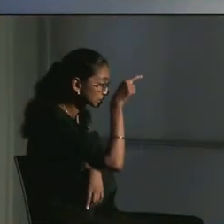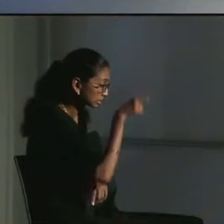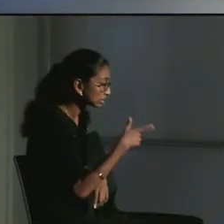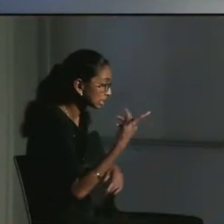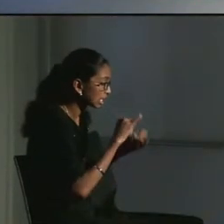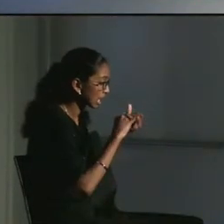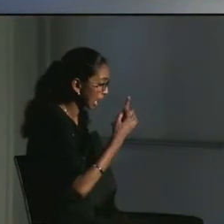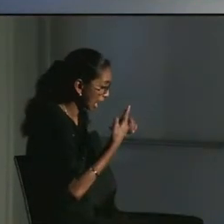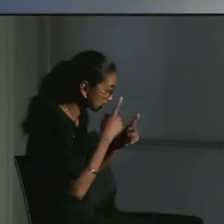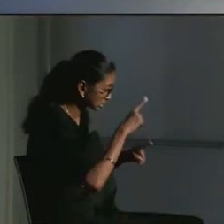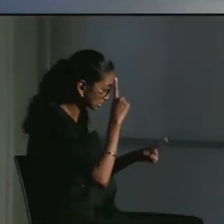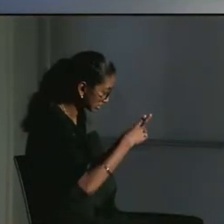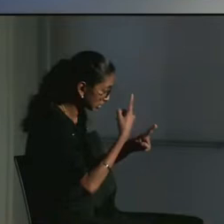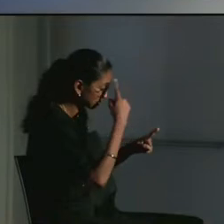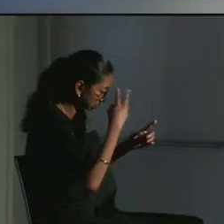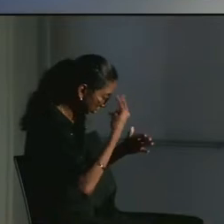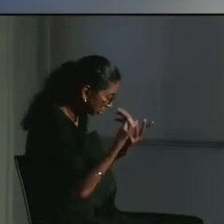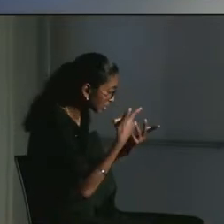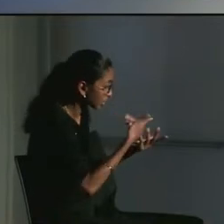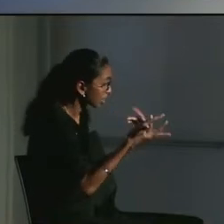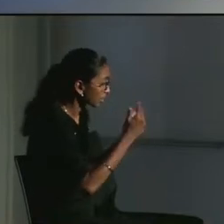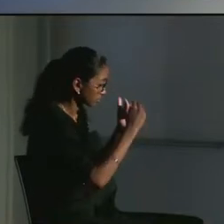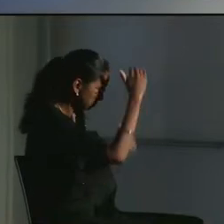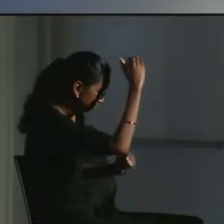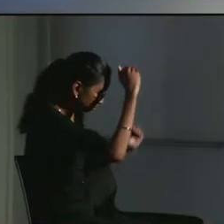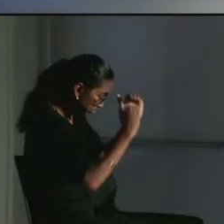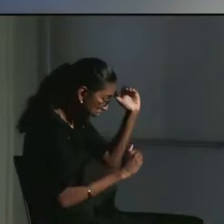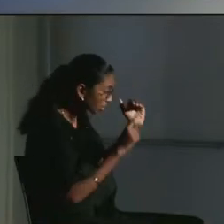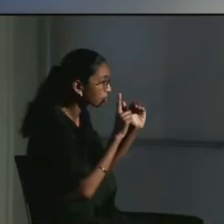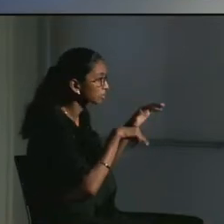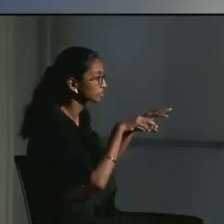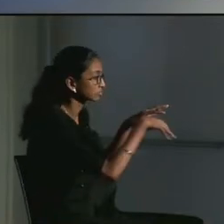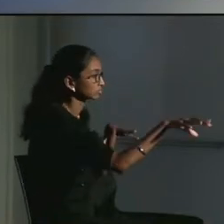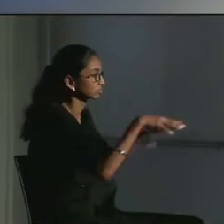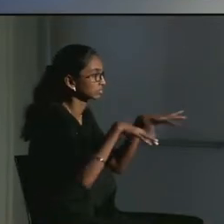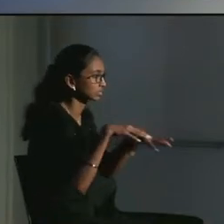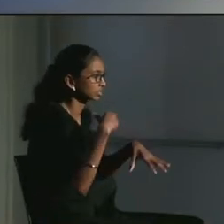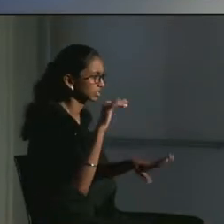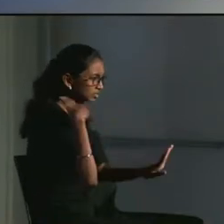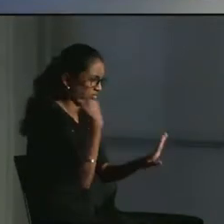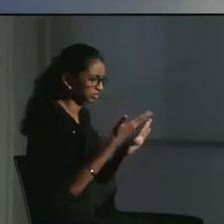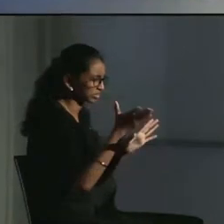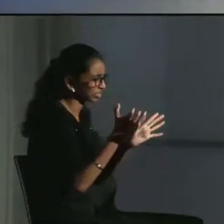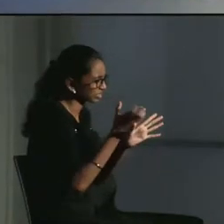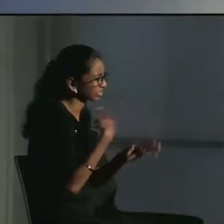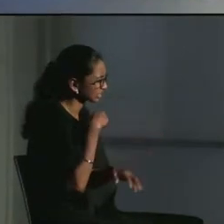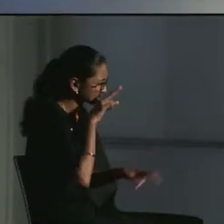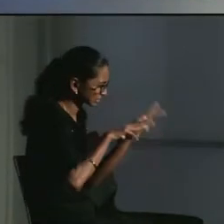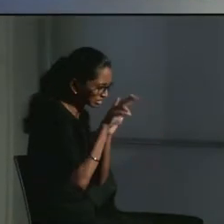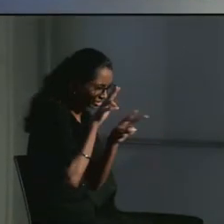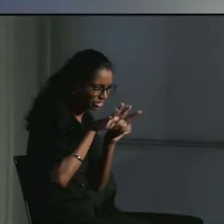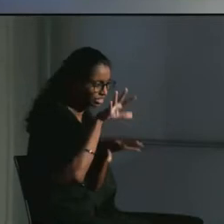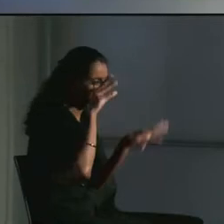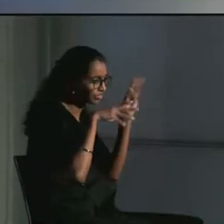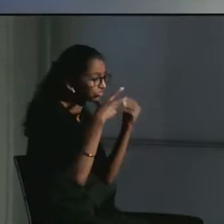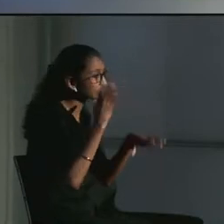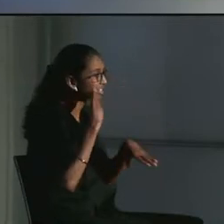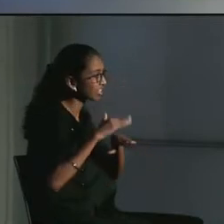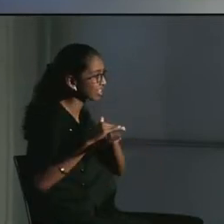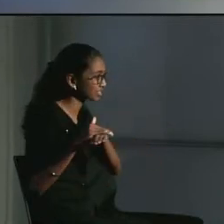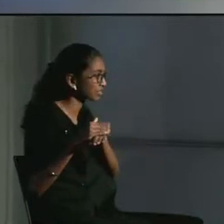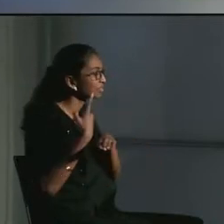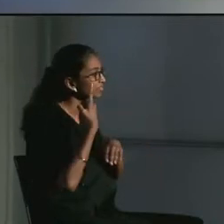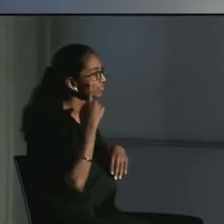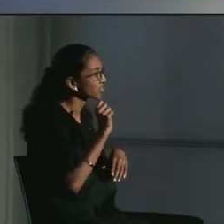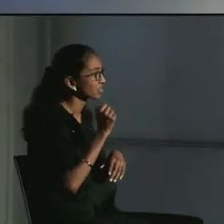caste, religion, sexuality, and of course class. Over the years of learning from lived experiences of